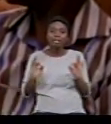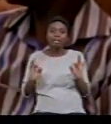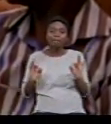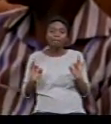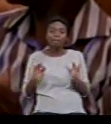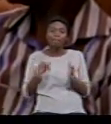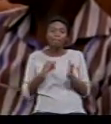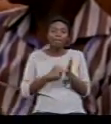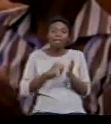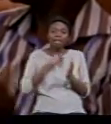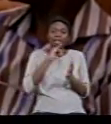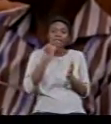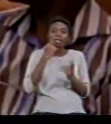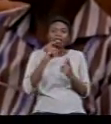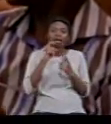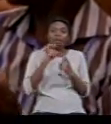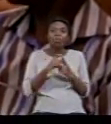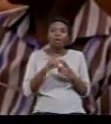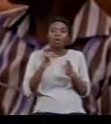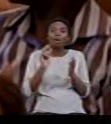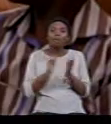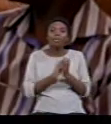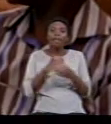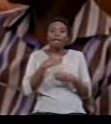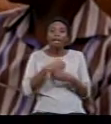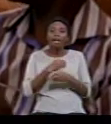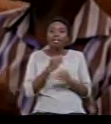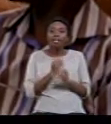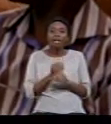That sets me free.